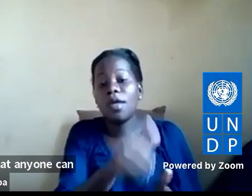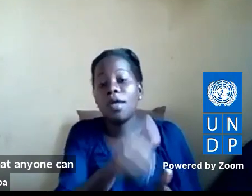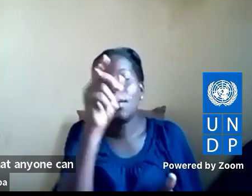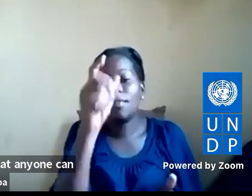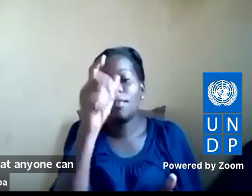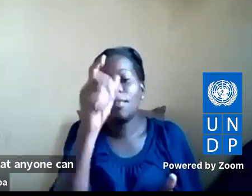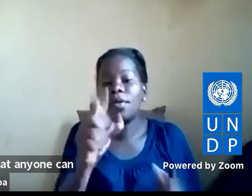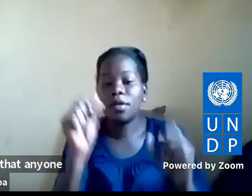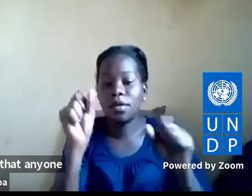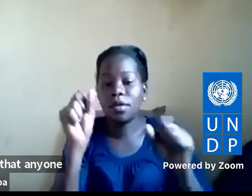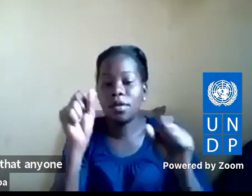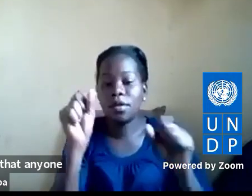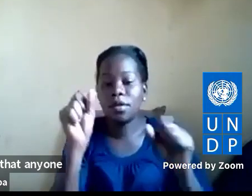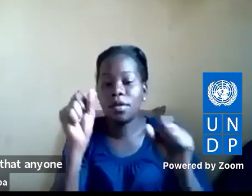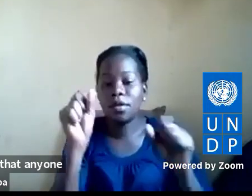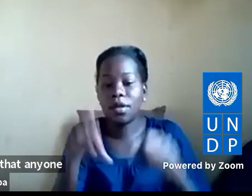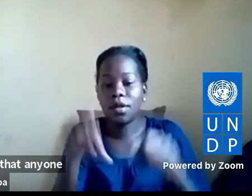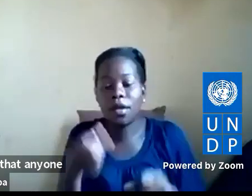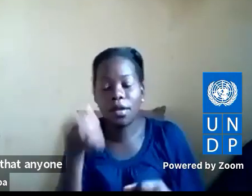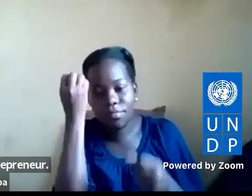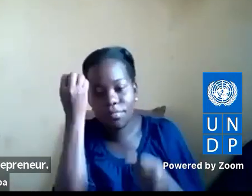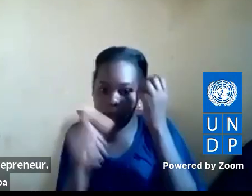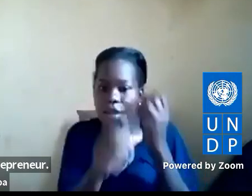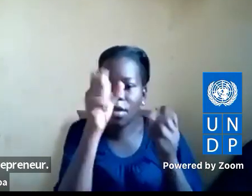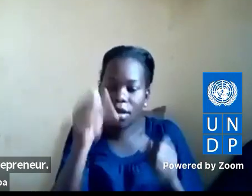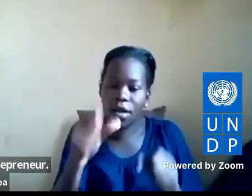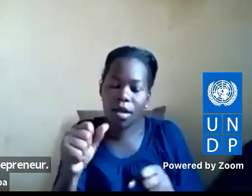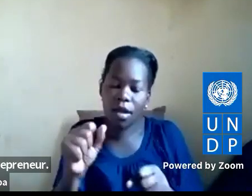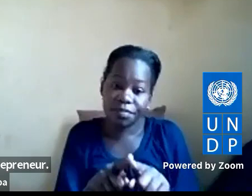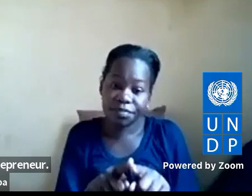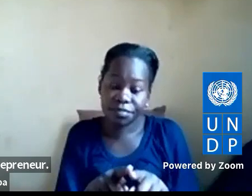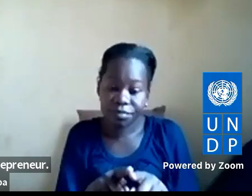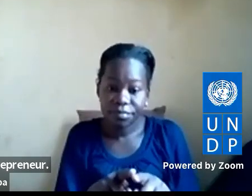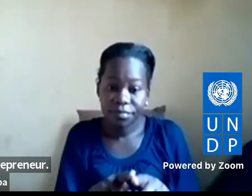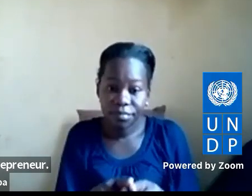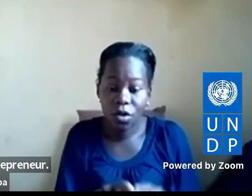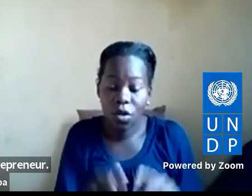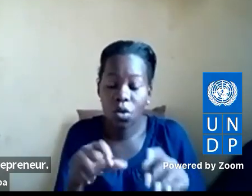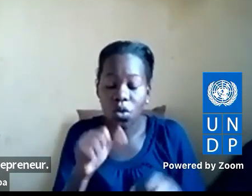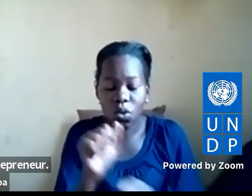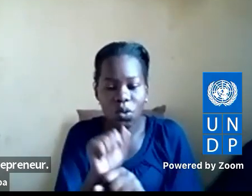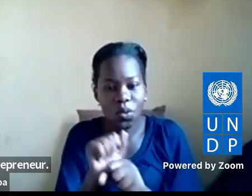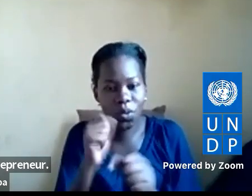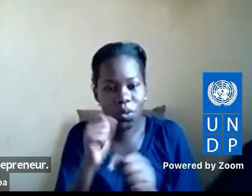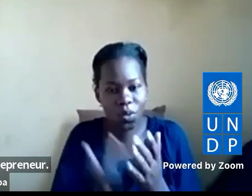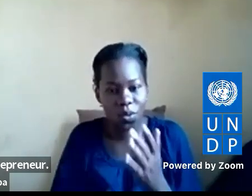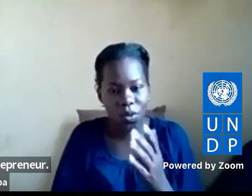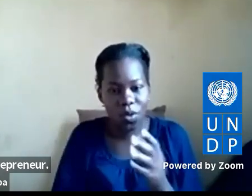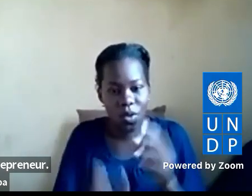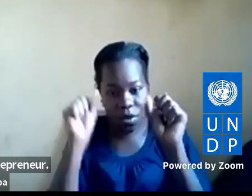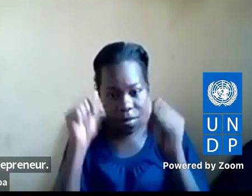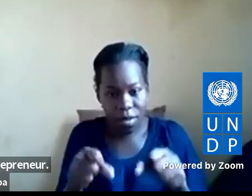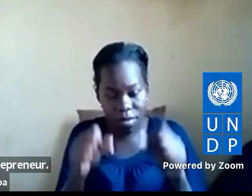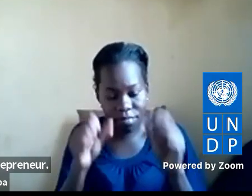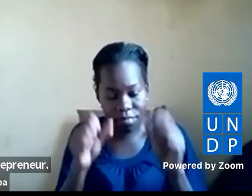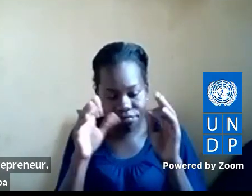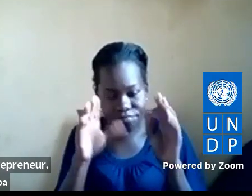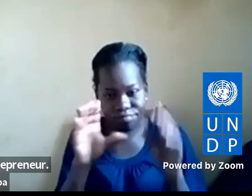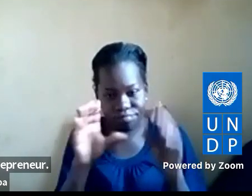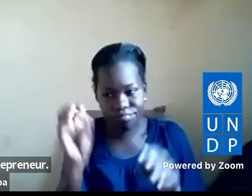be an entrepreneur. And to make it in this space, all you have to do is look for the greatest problems that are